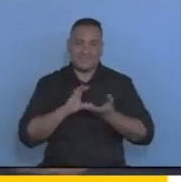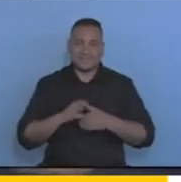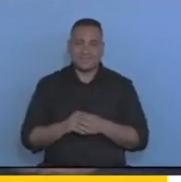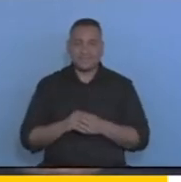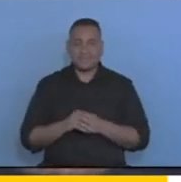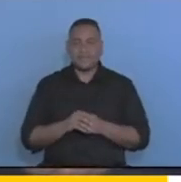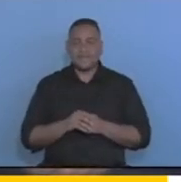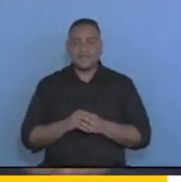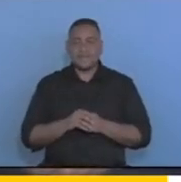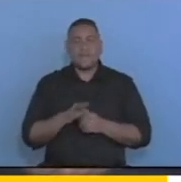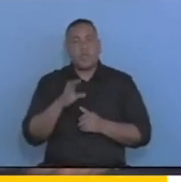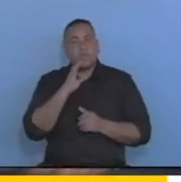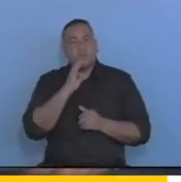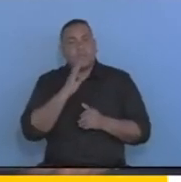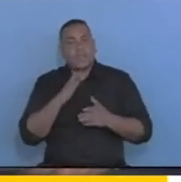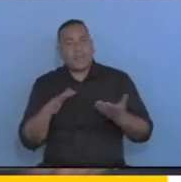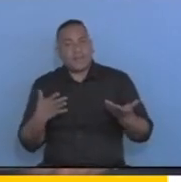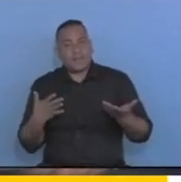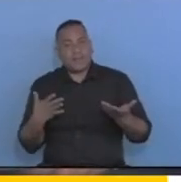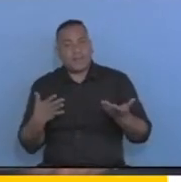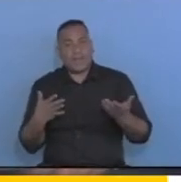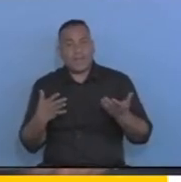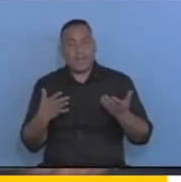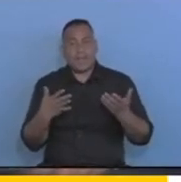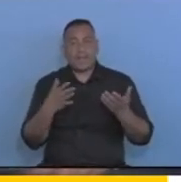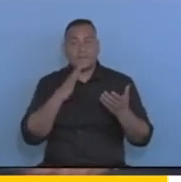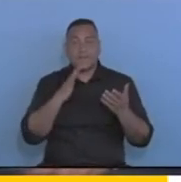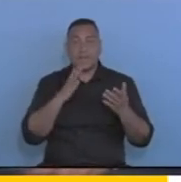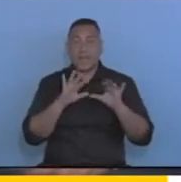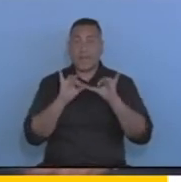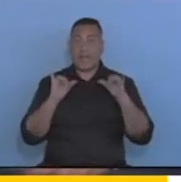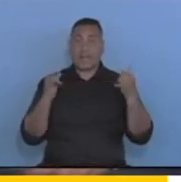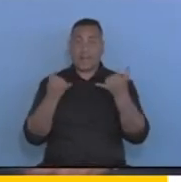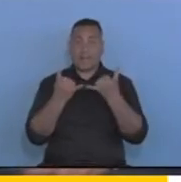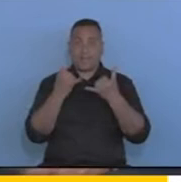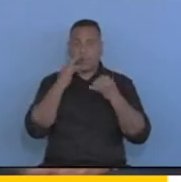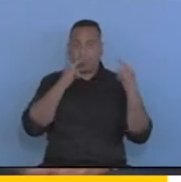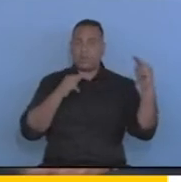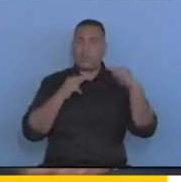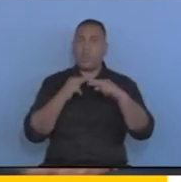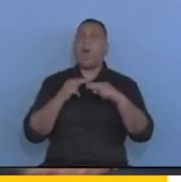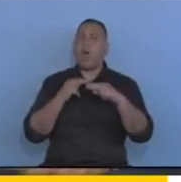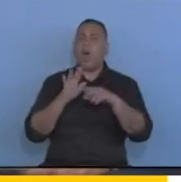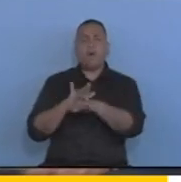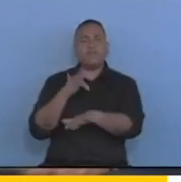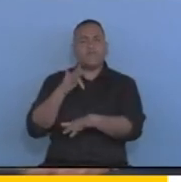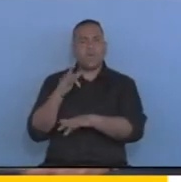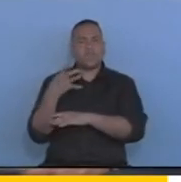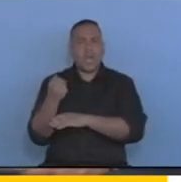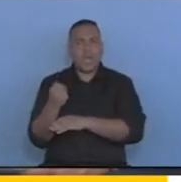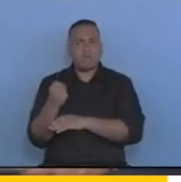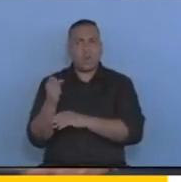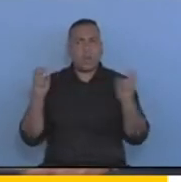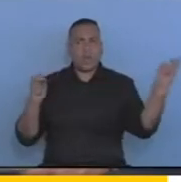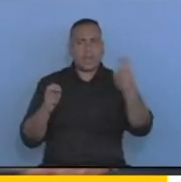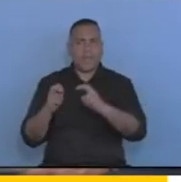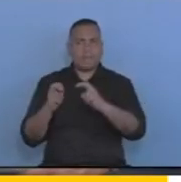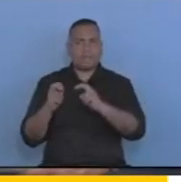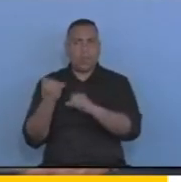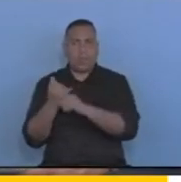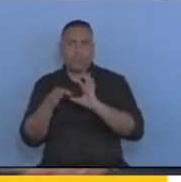sees the advantage of it, he goes with it. Oh. And everybody, any company that opens these